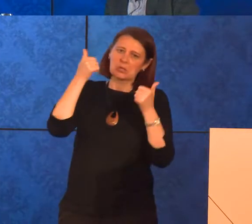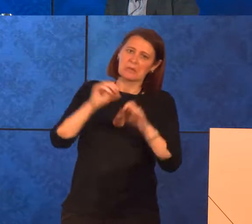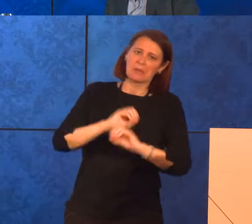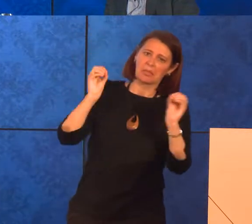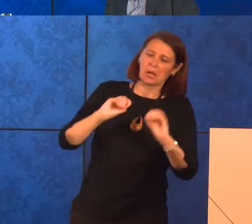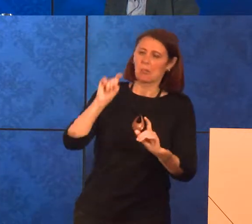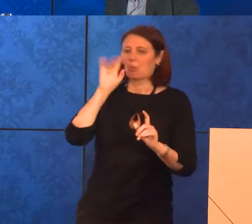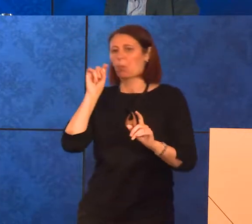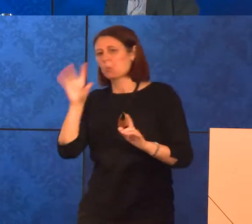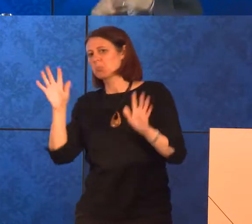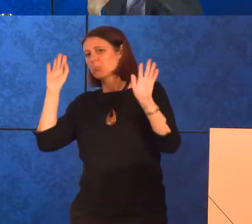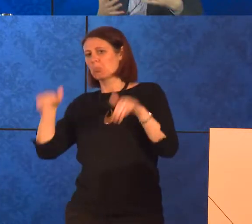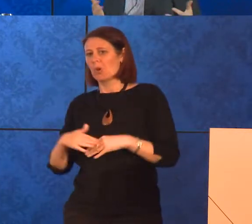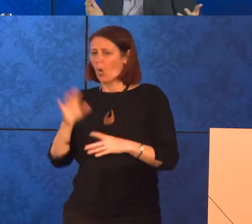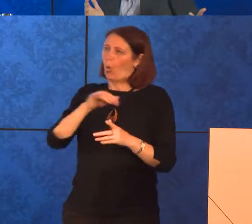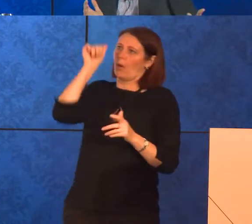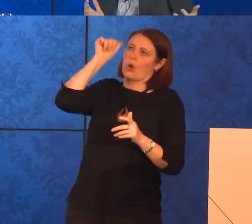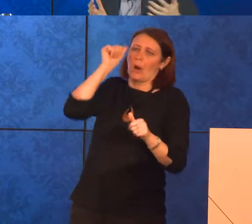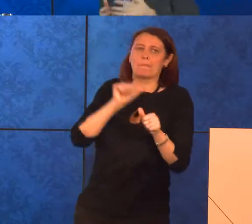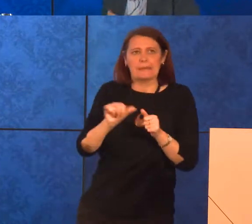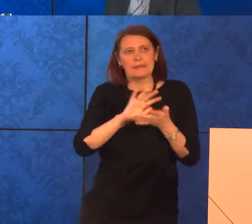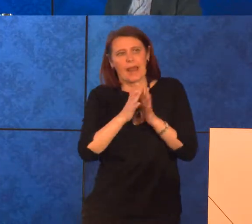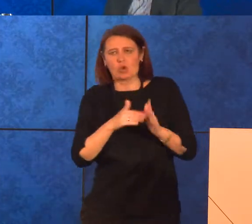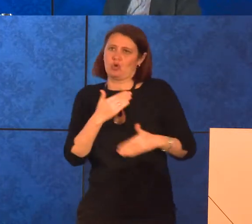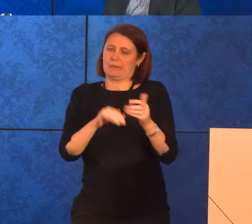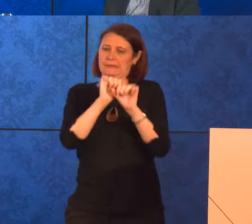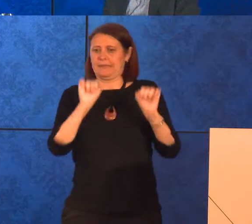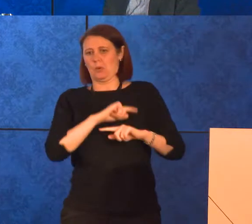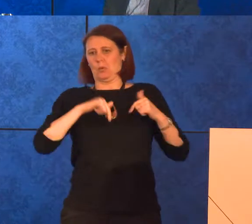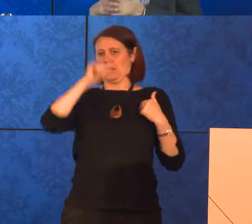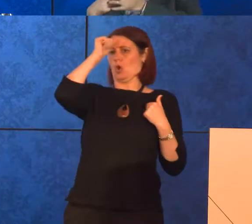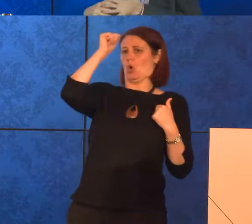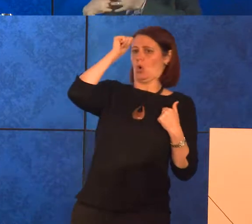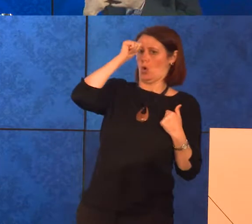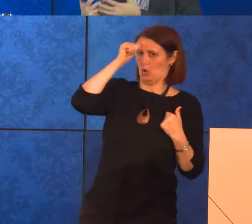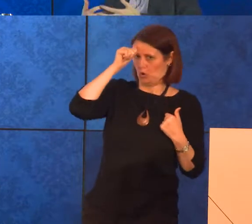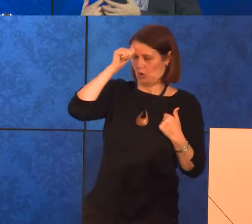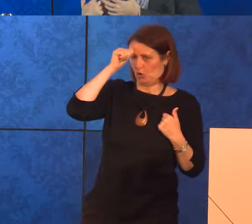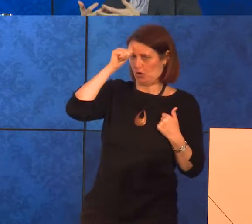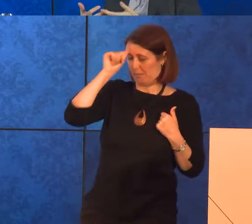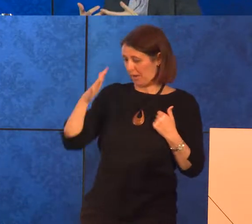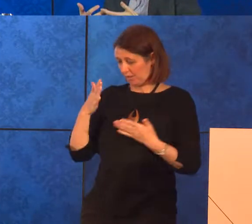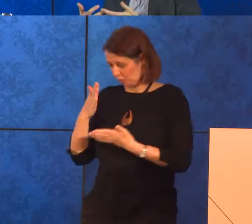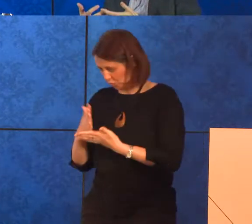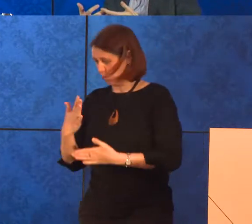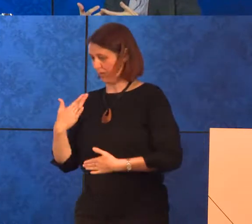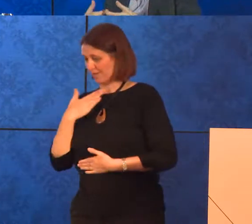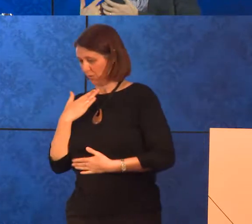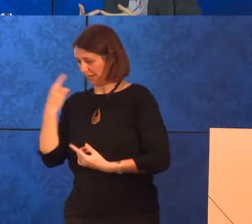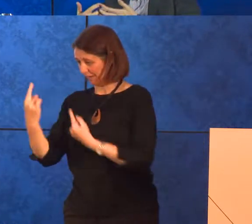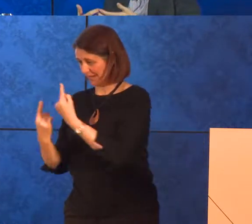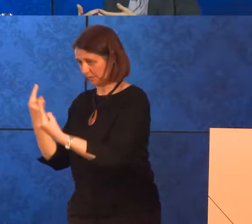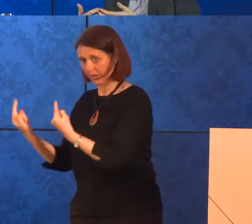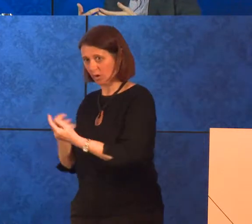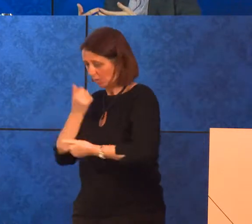anything. We know best about how to run the system. But I actually think the voices of individuals